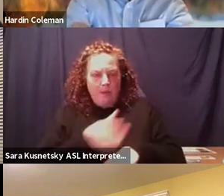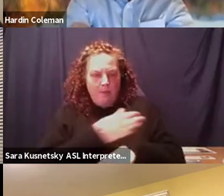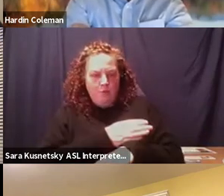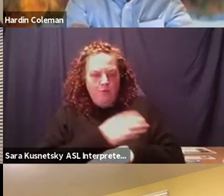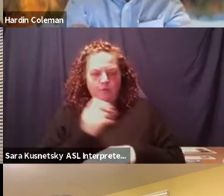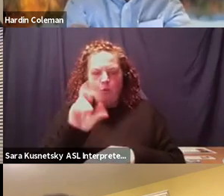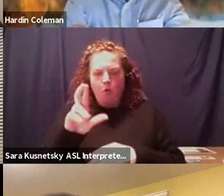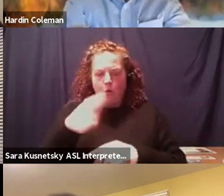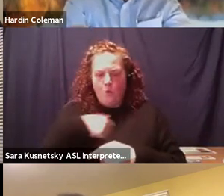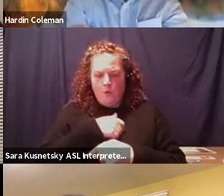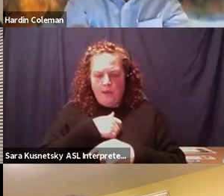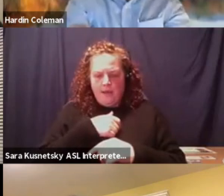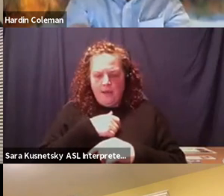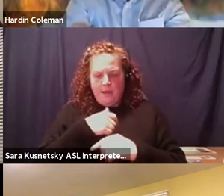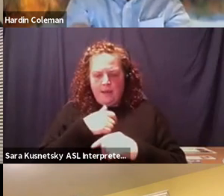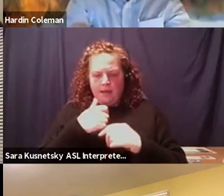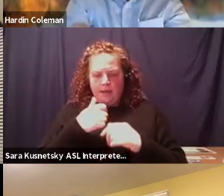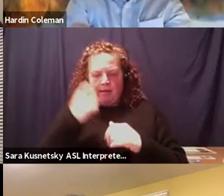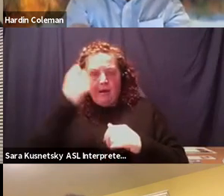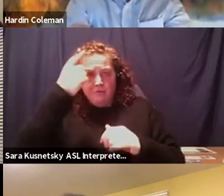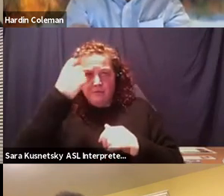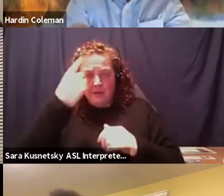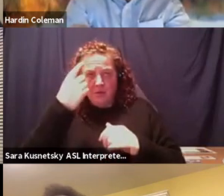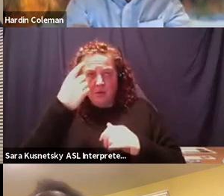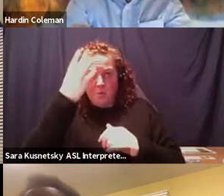understand why those kids are just not